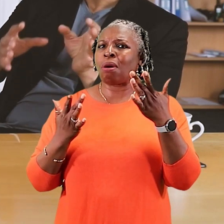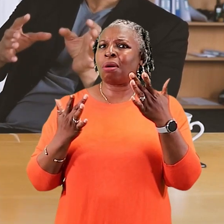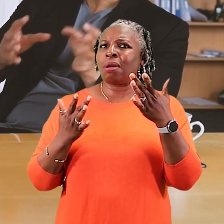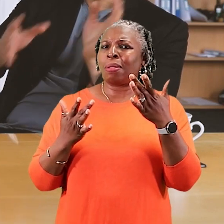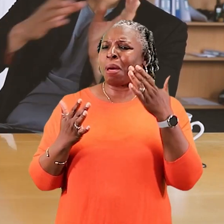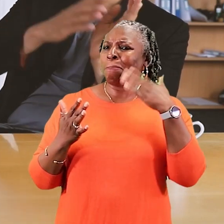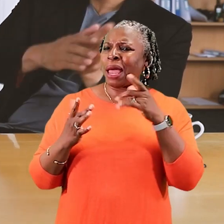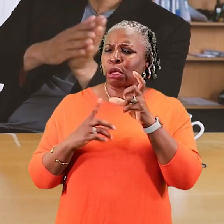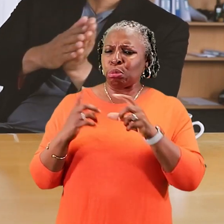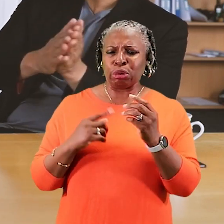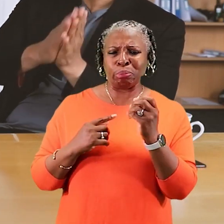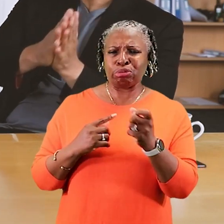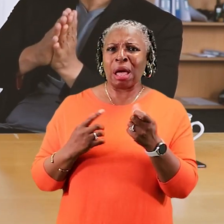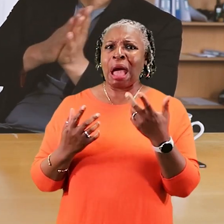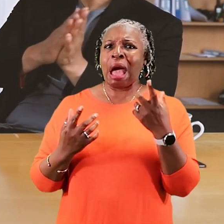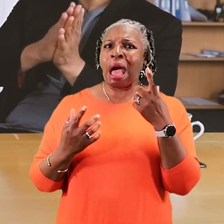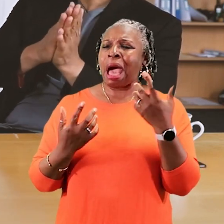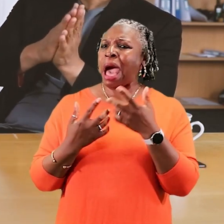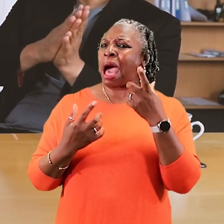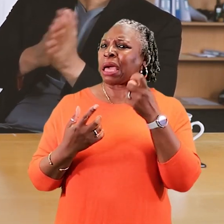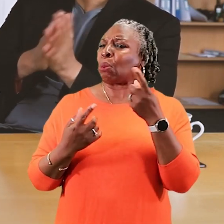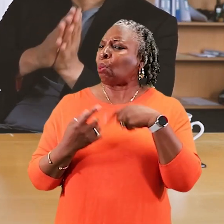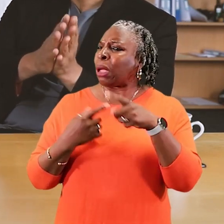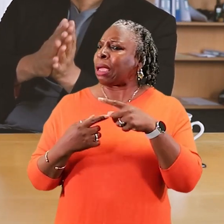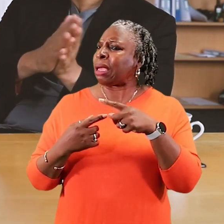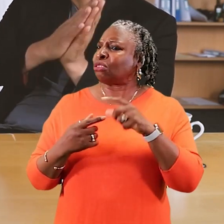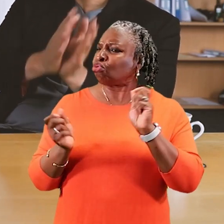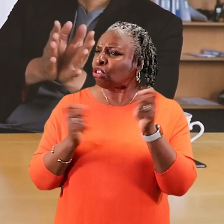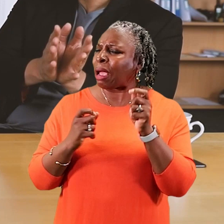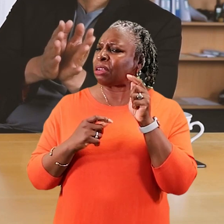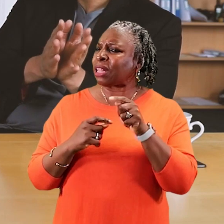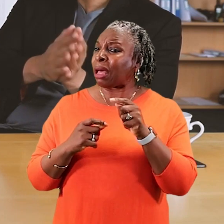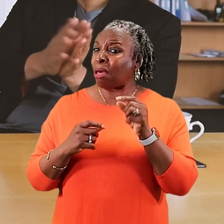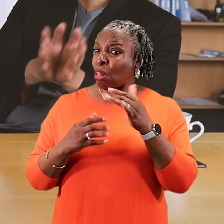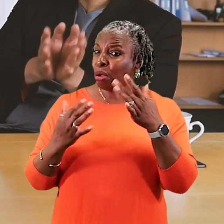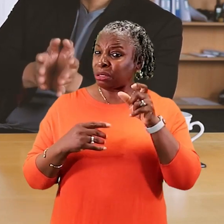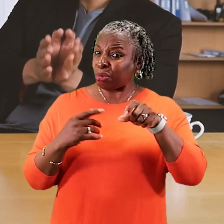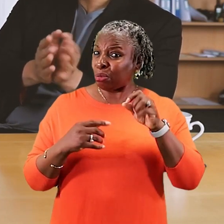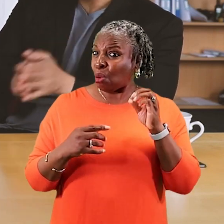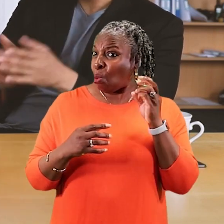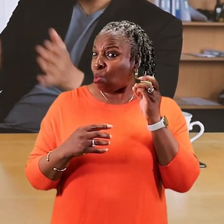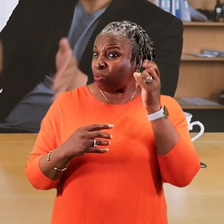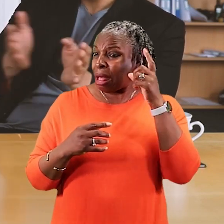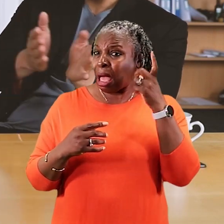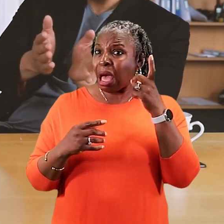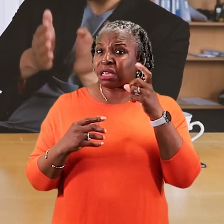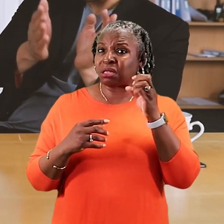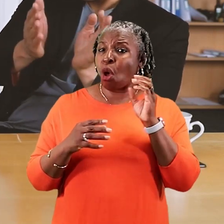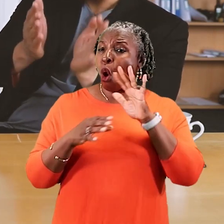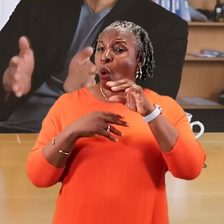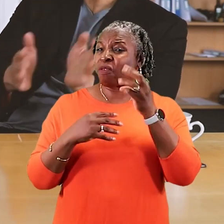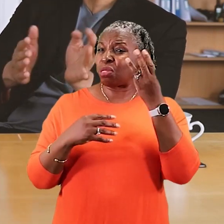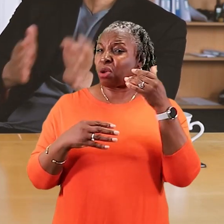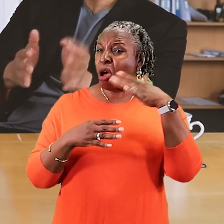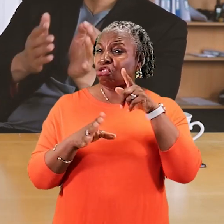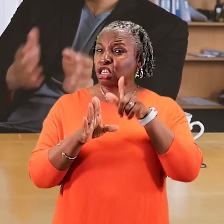city from both a historical viewpoint, i.e. if you know, most people don't realise that there's been a black presence here for 300 years, and as we just mentioned, you know,